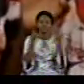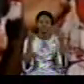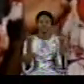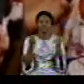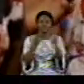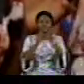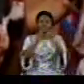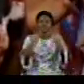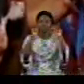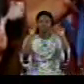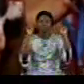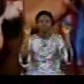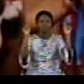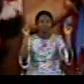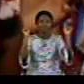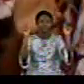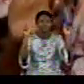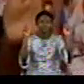Alleluia.